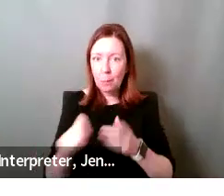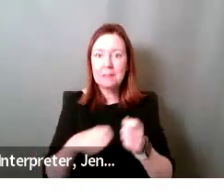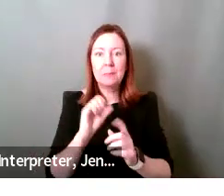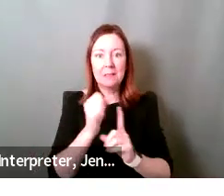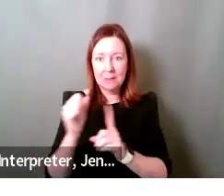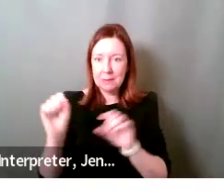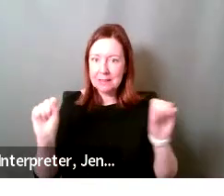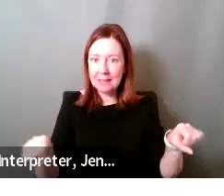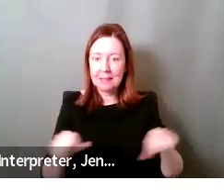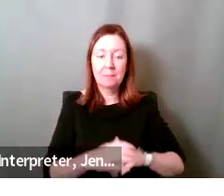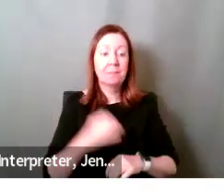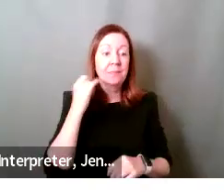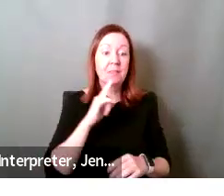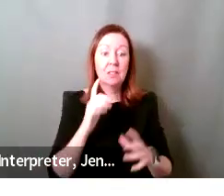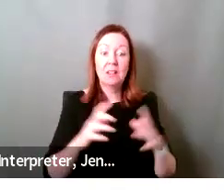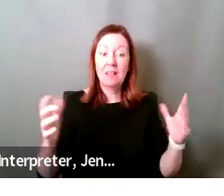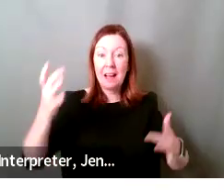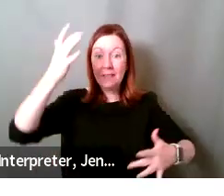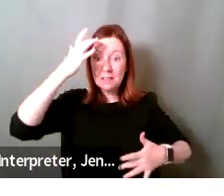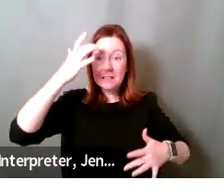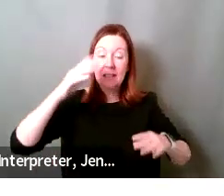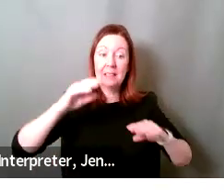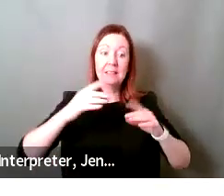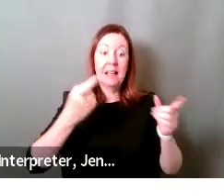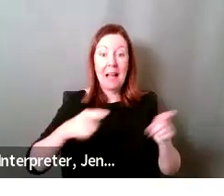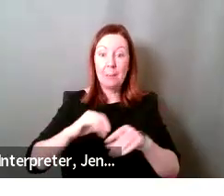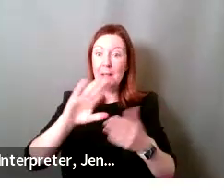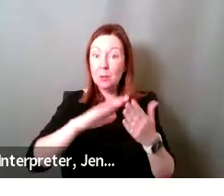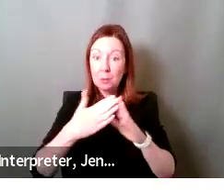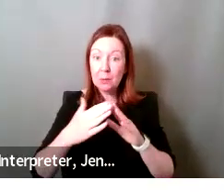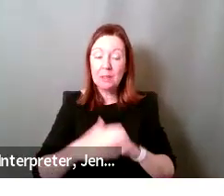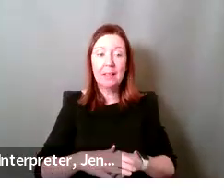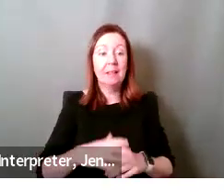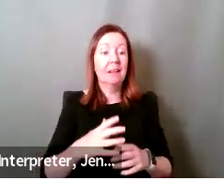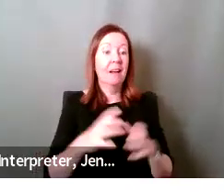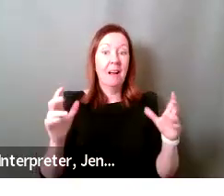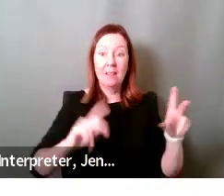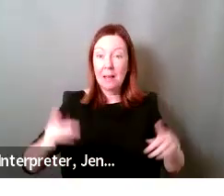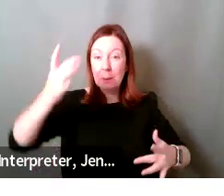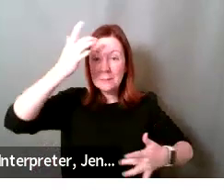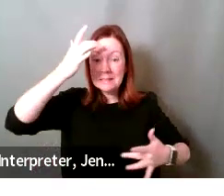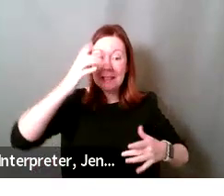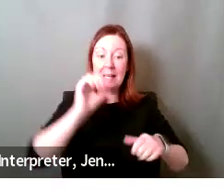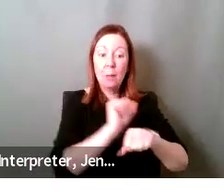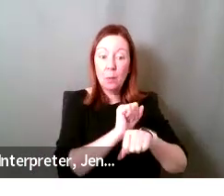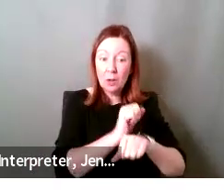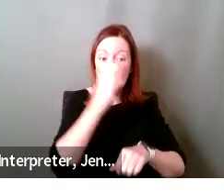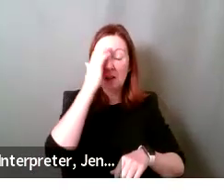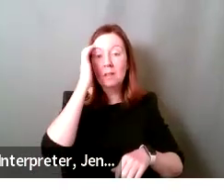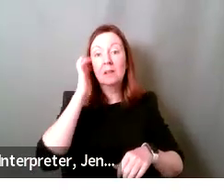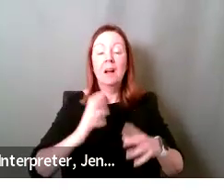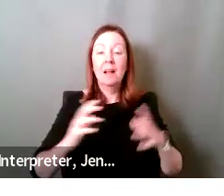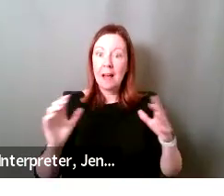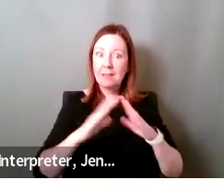situations. So if there's a lot of illness going on in your community, so if a lot of people are sick at work, if a lot of your